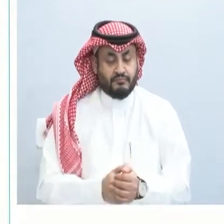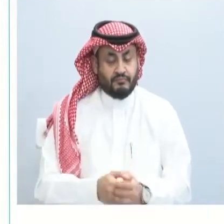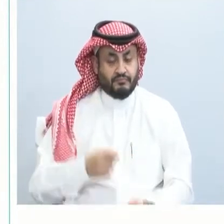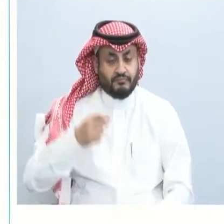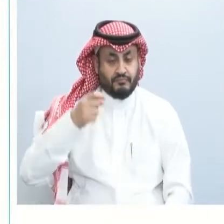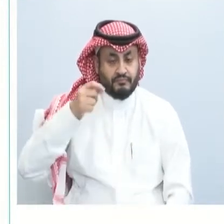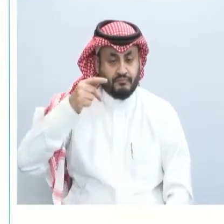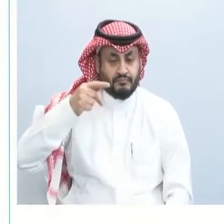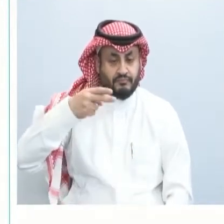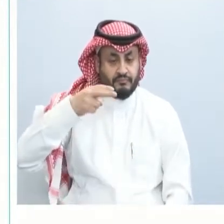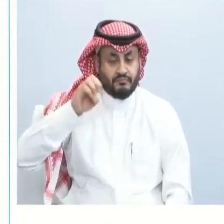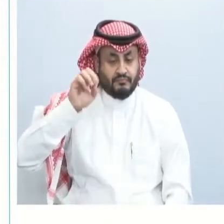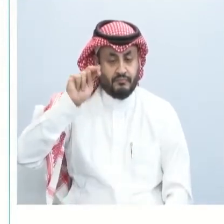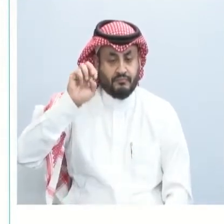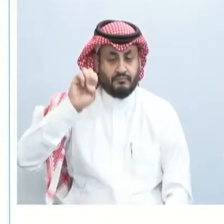phone,